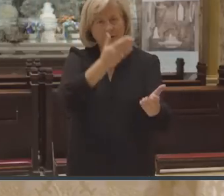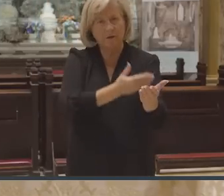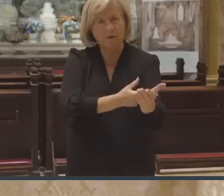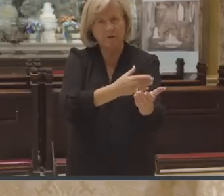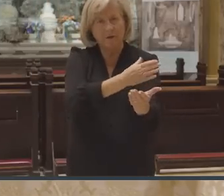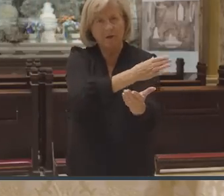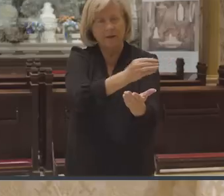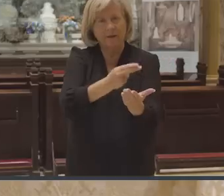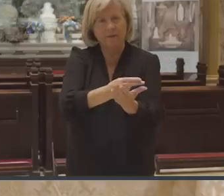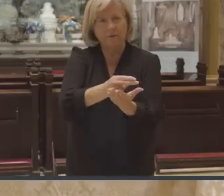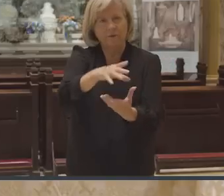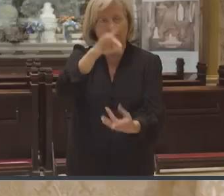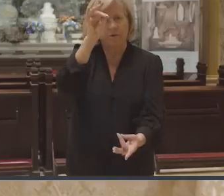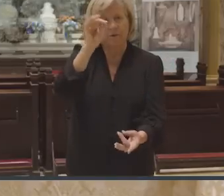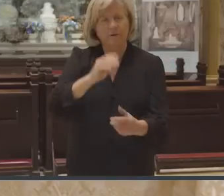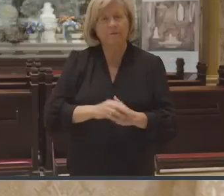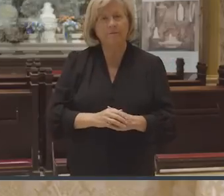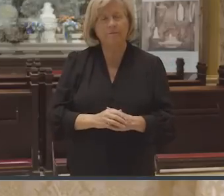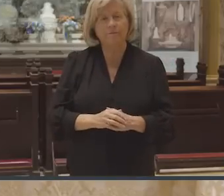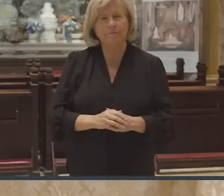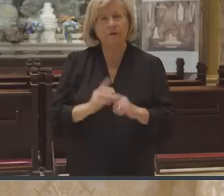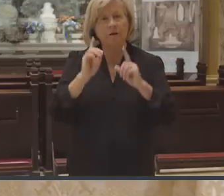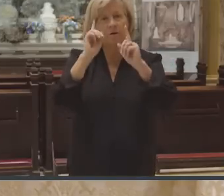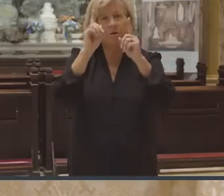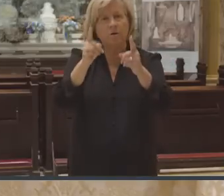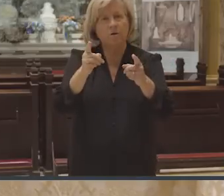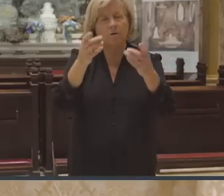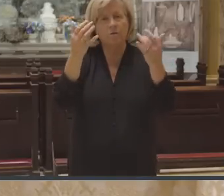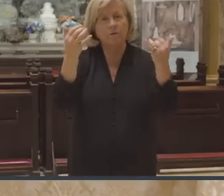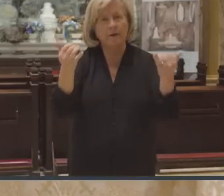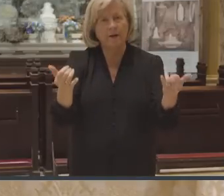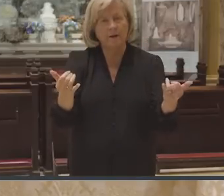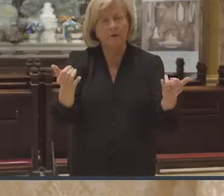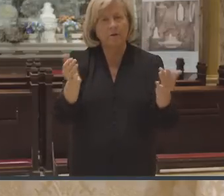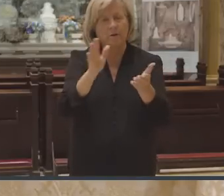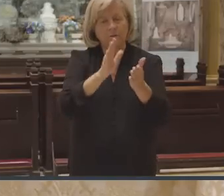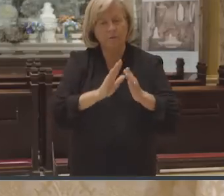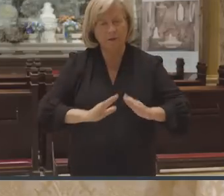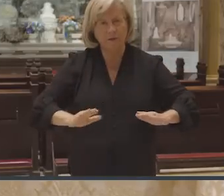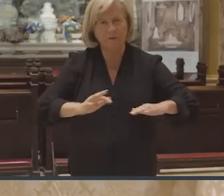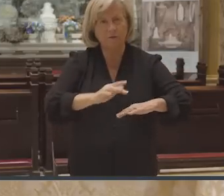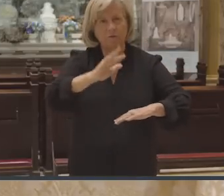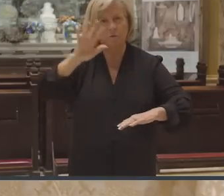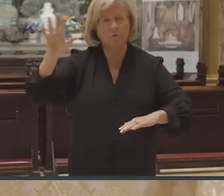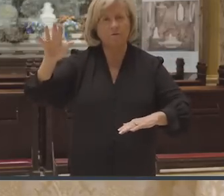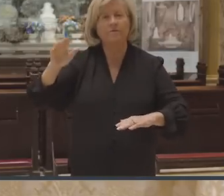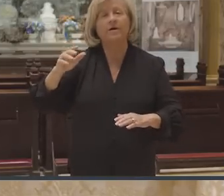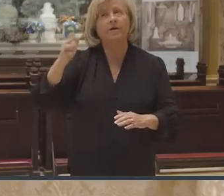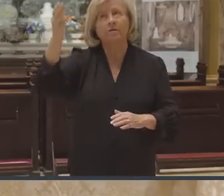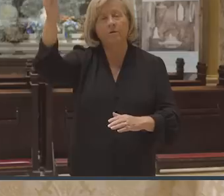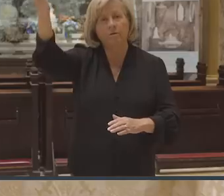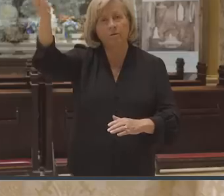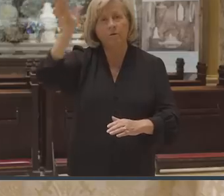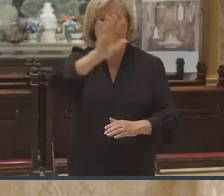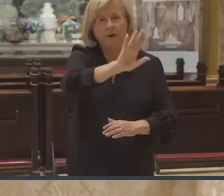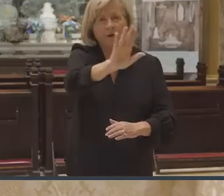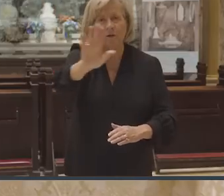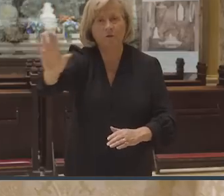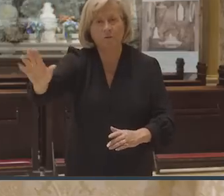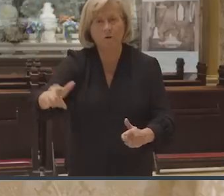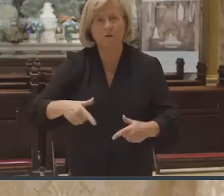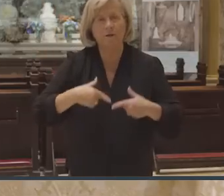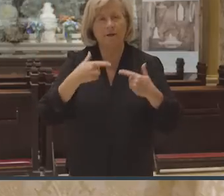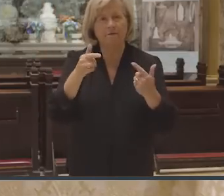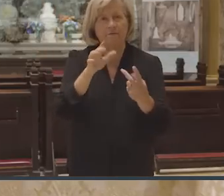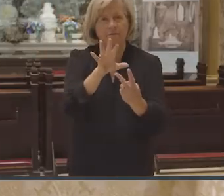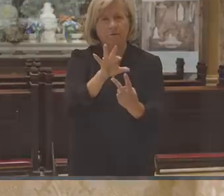and to the Holy Spirit. Amen. Go now in peace, to glorify the Lord by your life. Thanks be